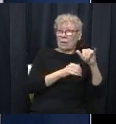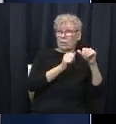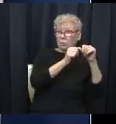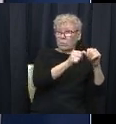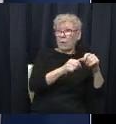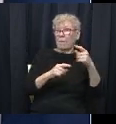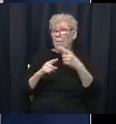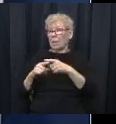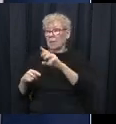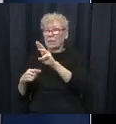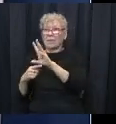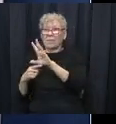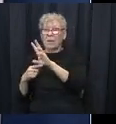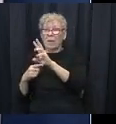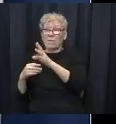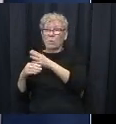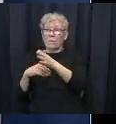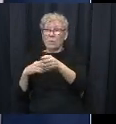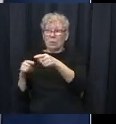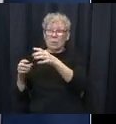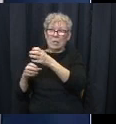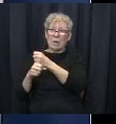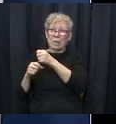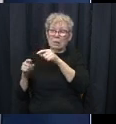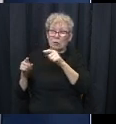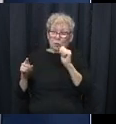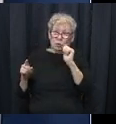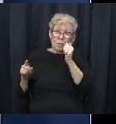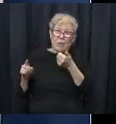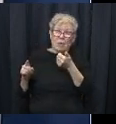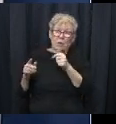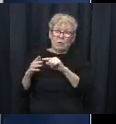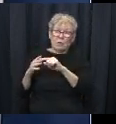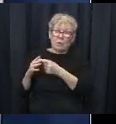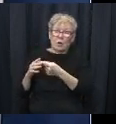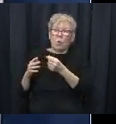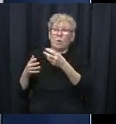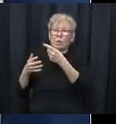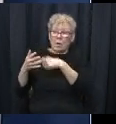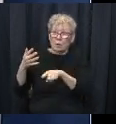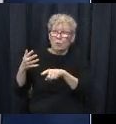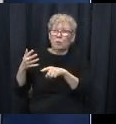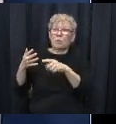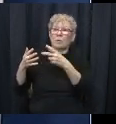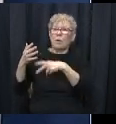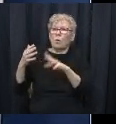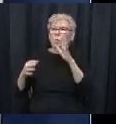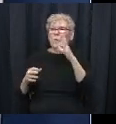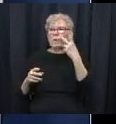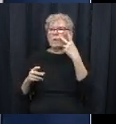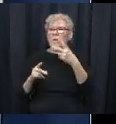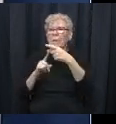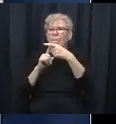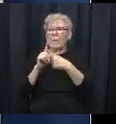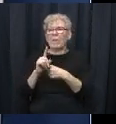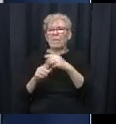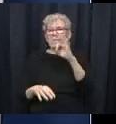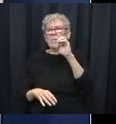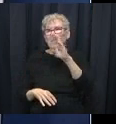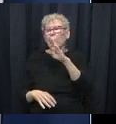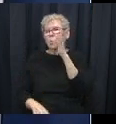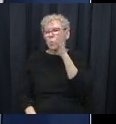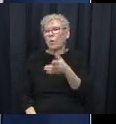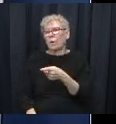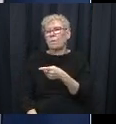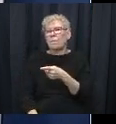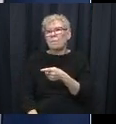the opportunity to get that first vaccine in February. And of course, we should very soon be able to expand that